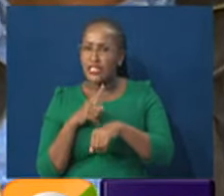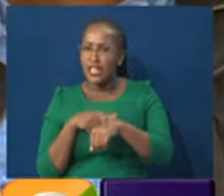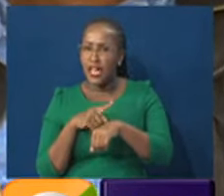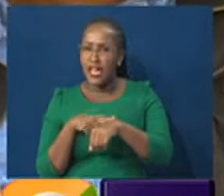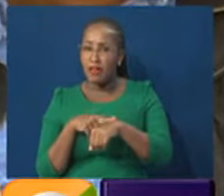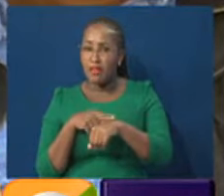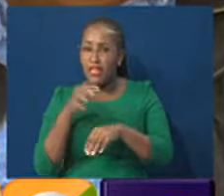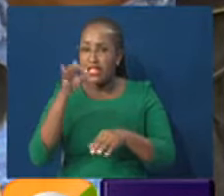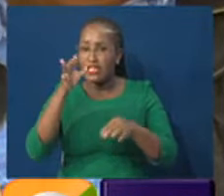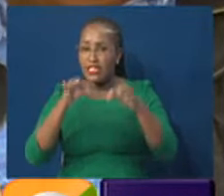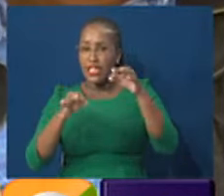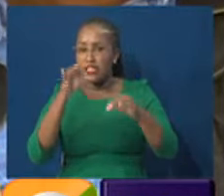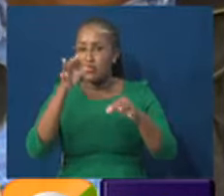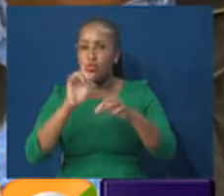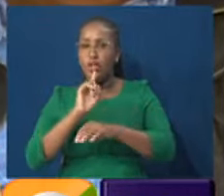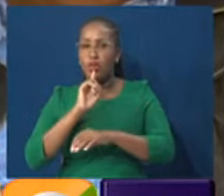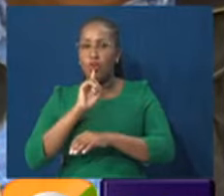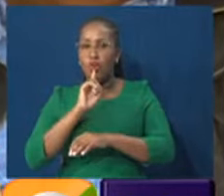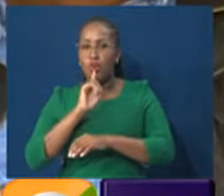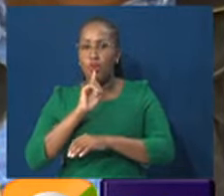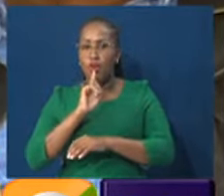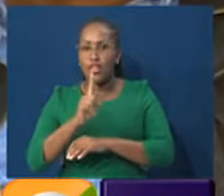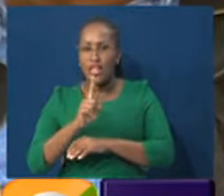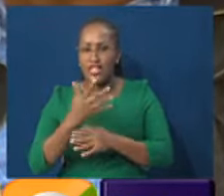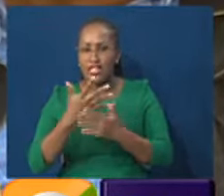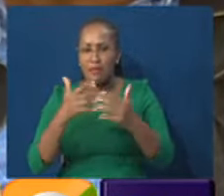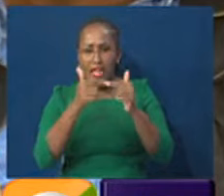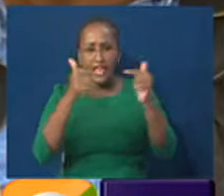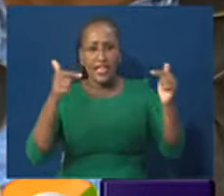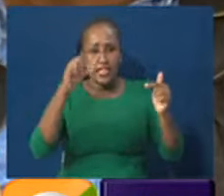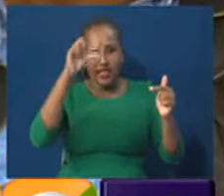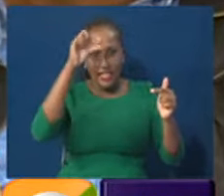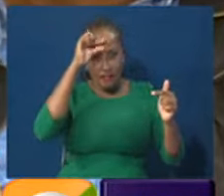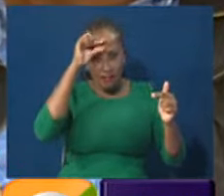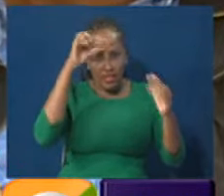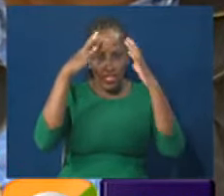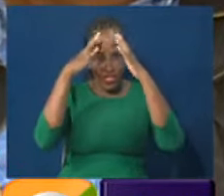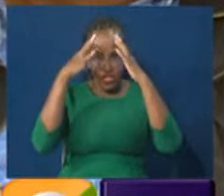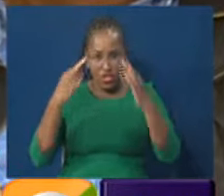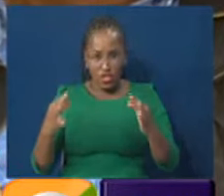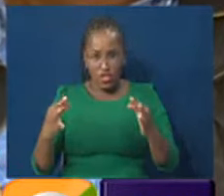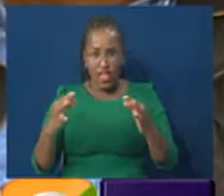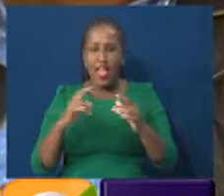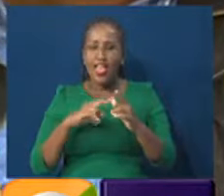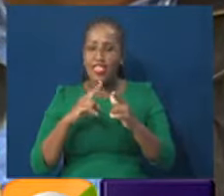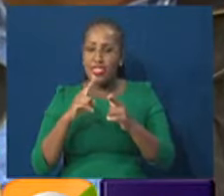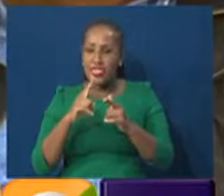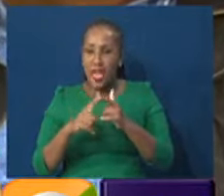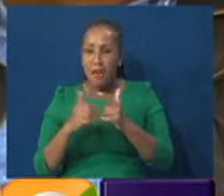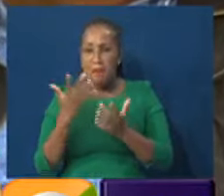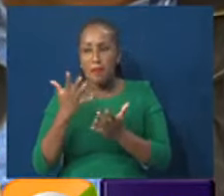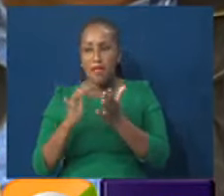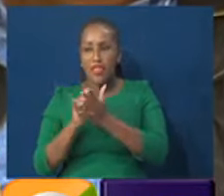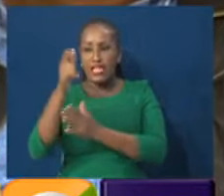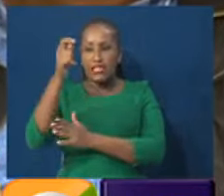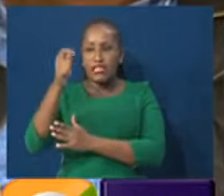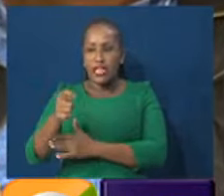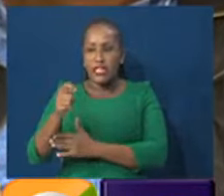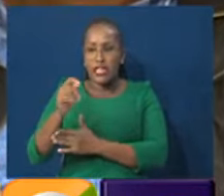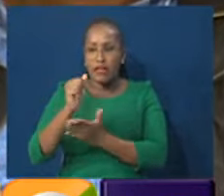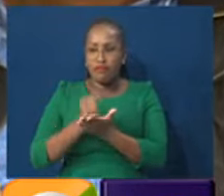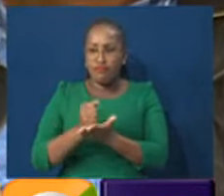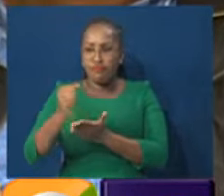when the judges rule against the government's decision, you find that he is either transferred or